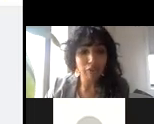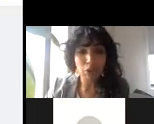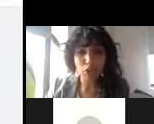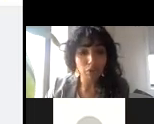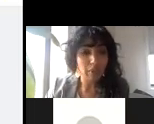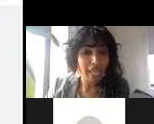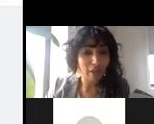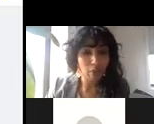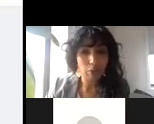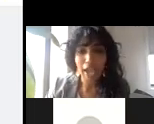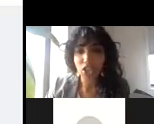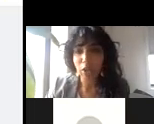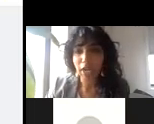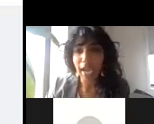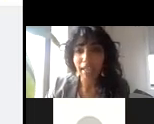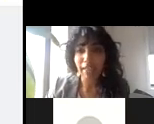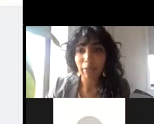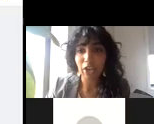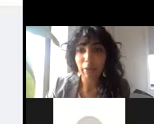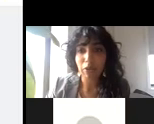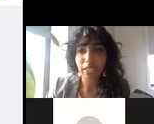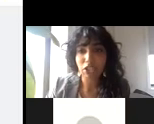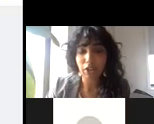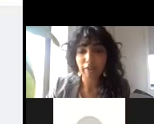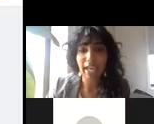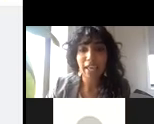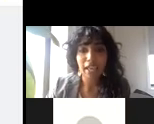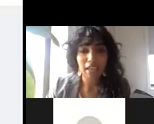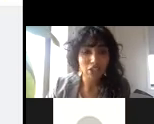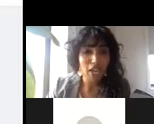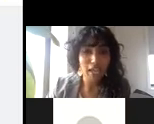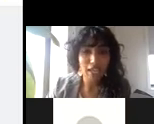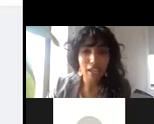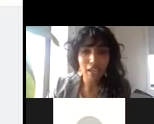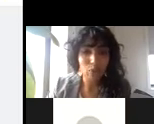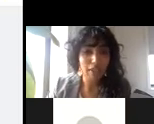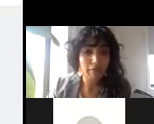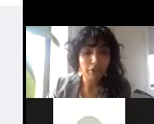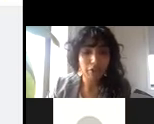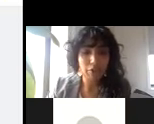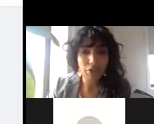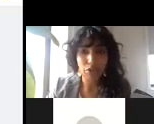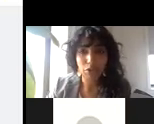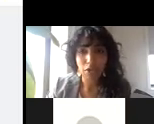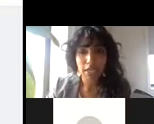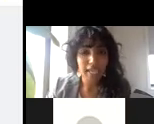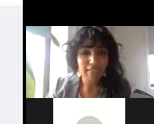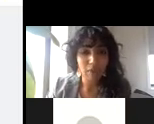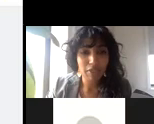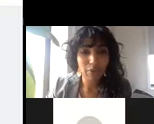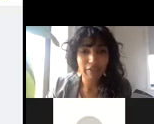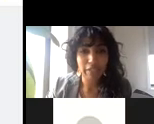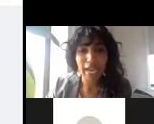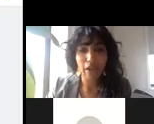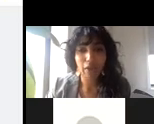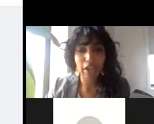Because some folks are rolling out, I just want to highlight that Miriam posted a survey in the chat, and we'd love for you to take that with